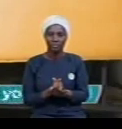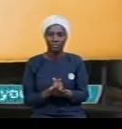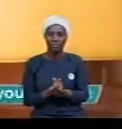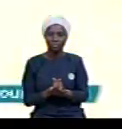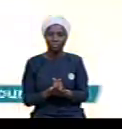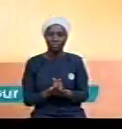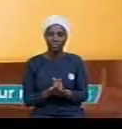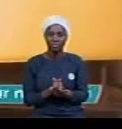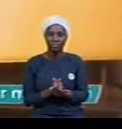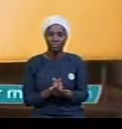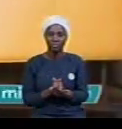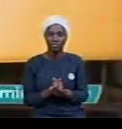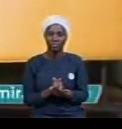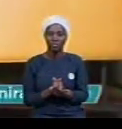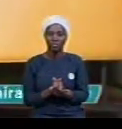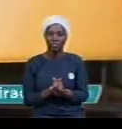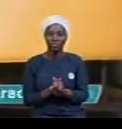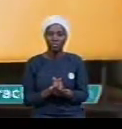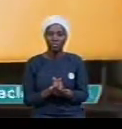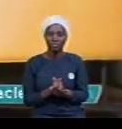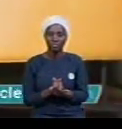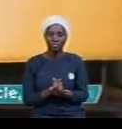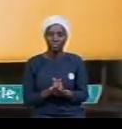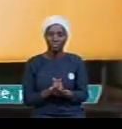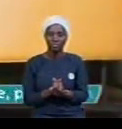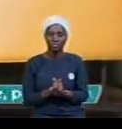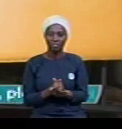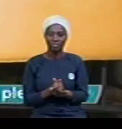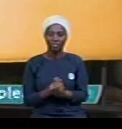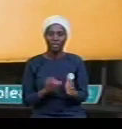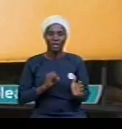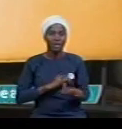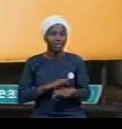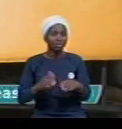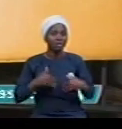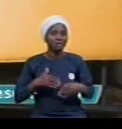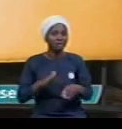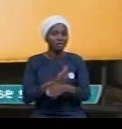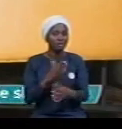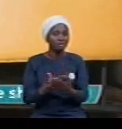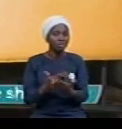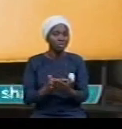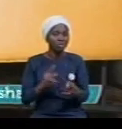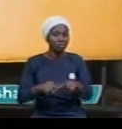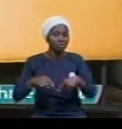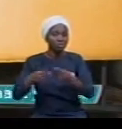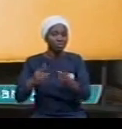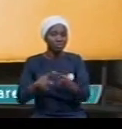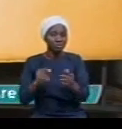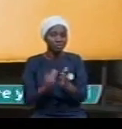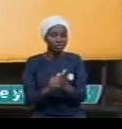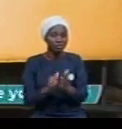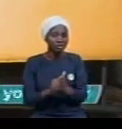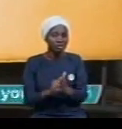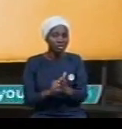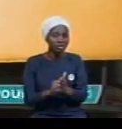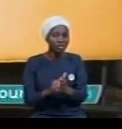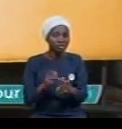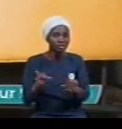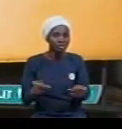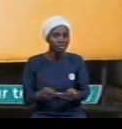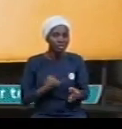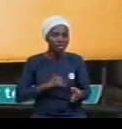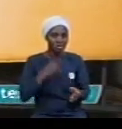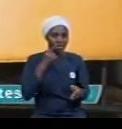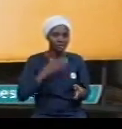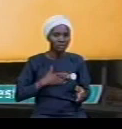far from us. I was not having enough money to go to that place. So I told my children, I said, "Please,